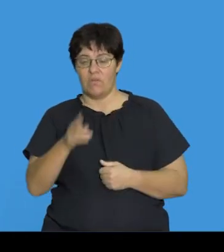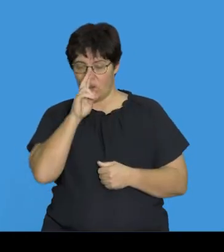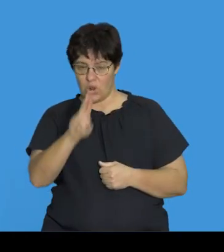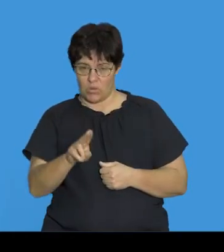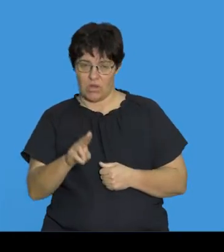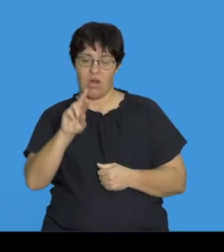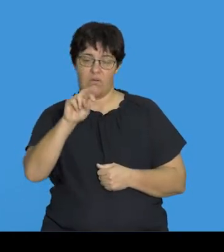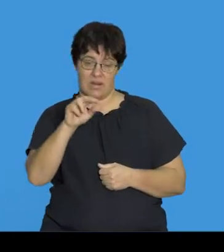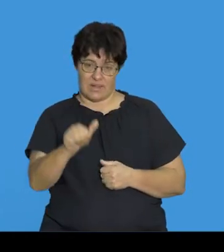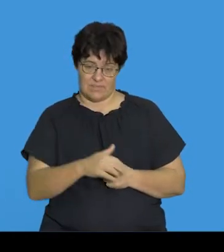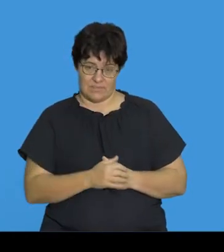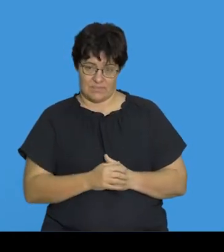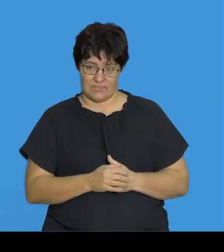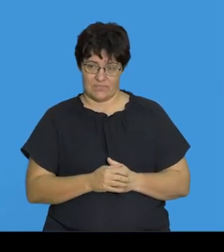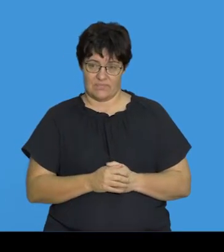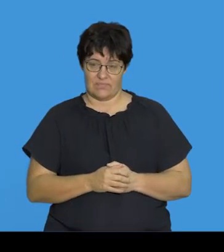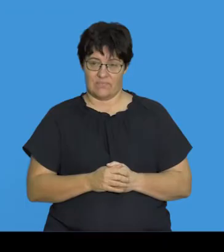at RNA.